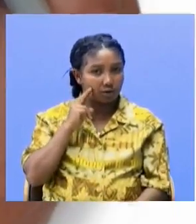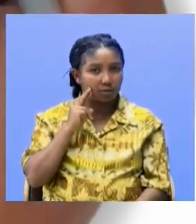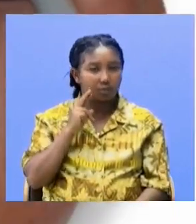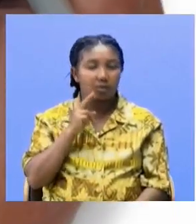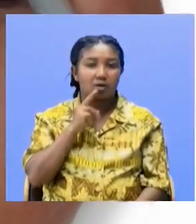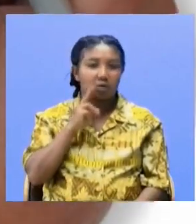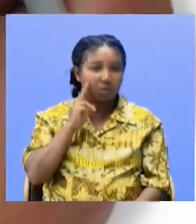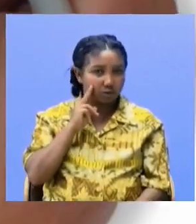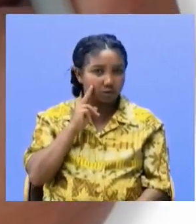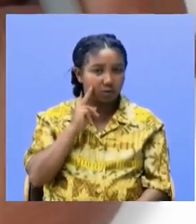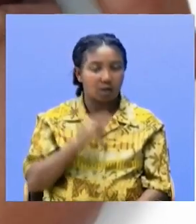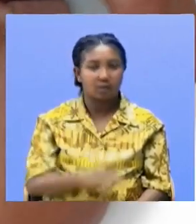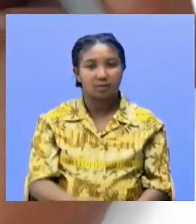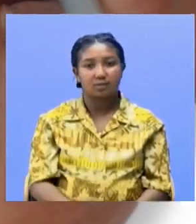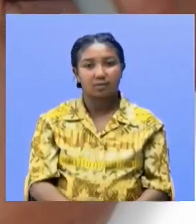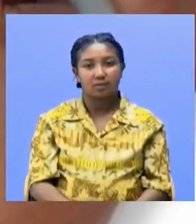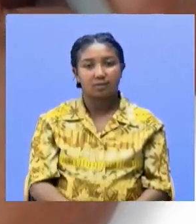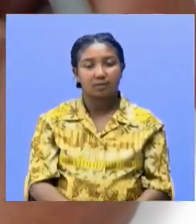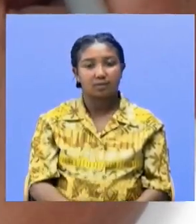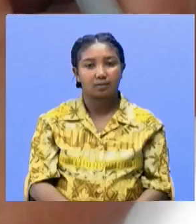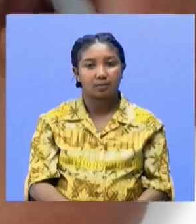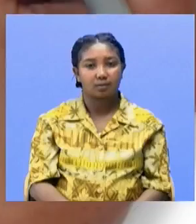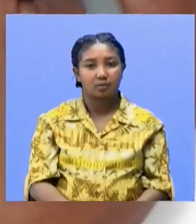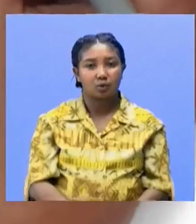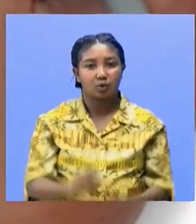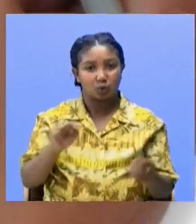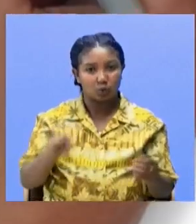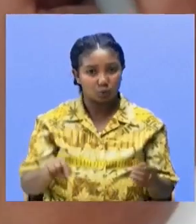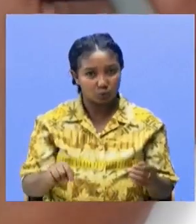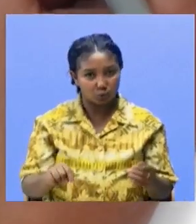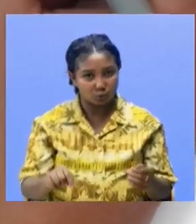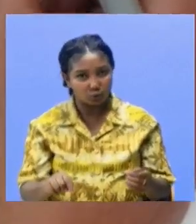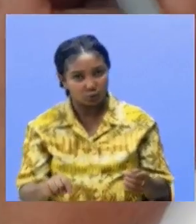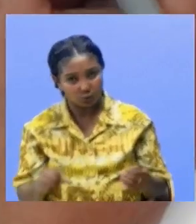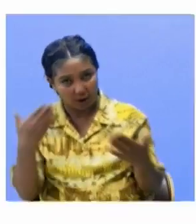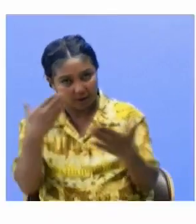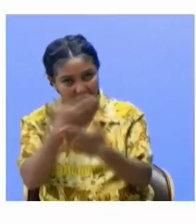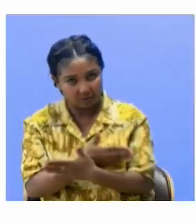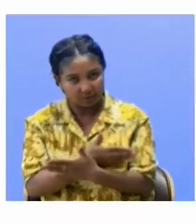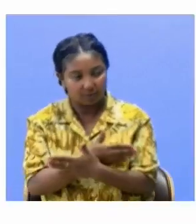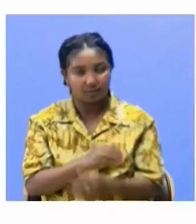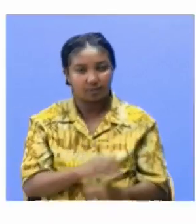In the new restaurant tonight.